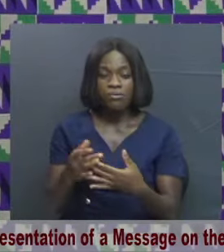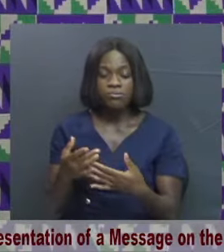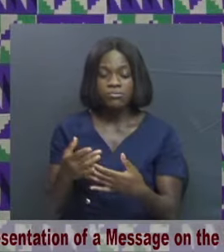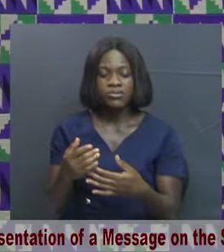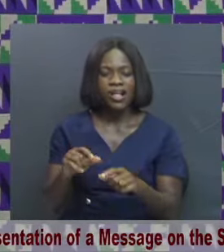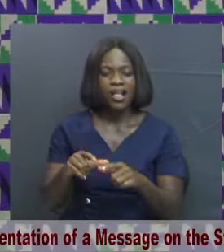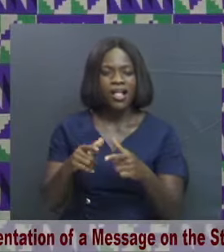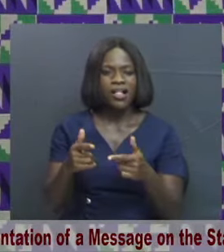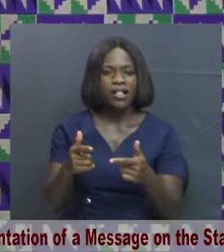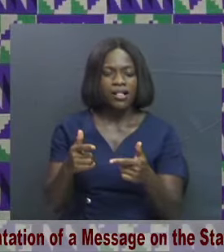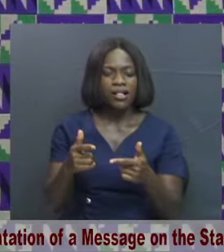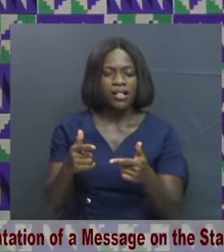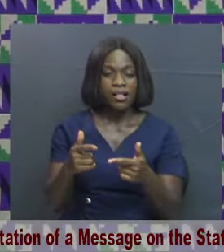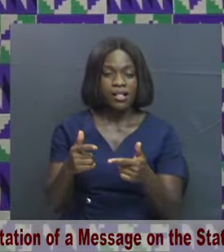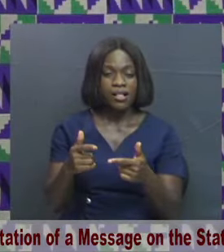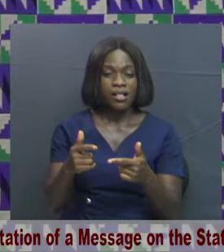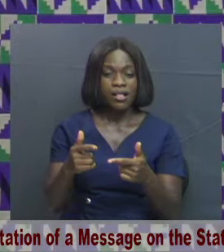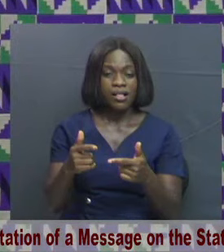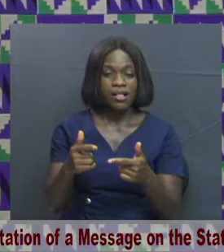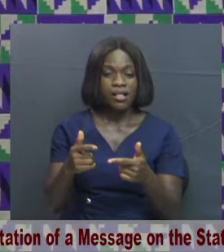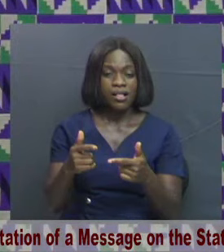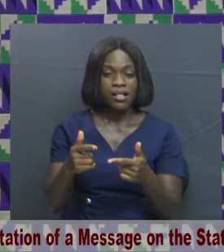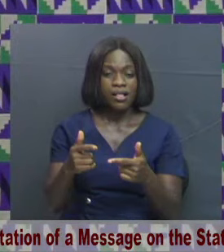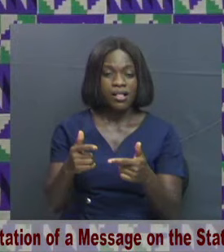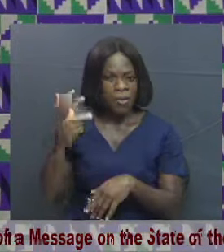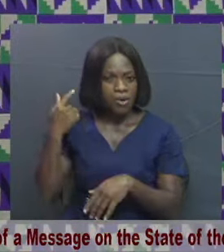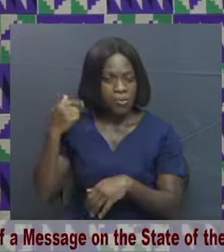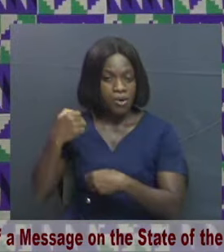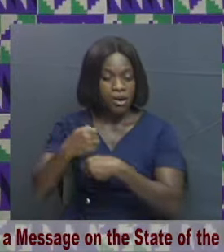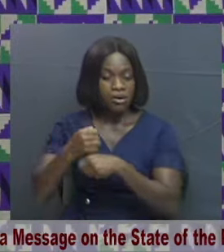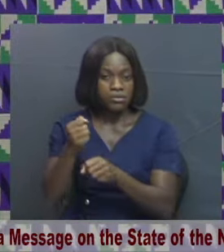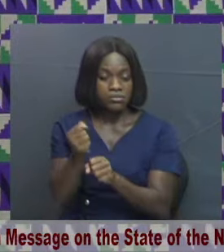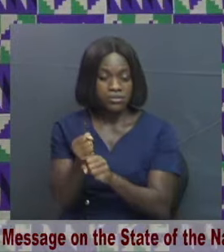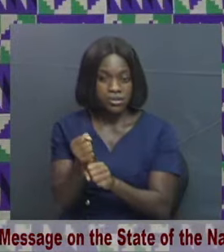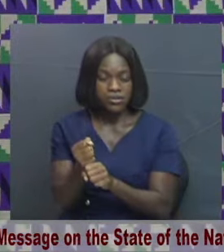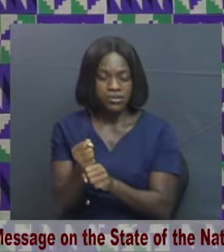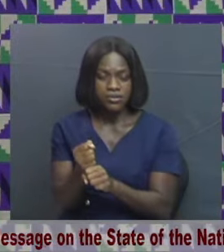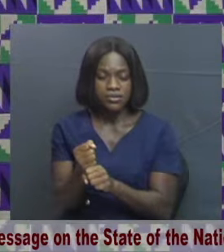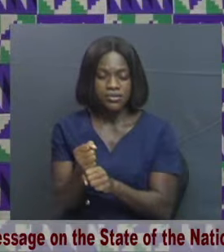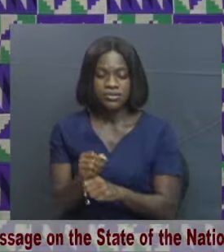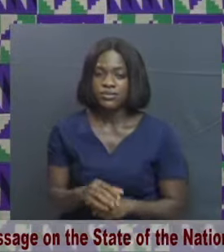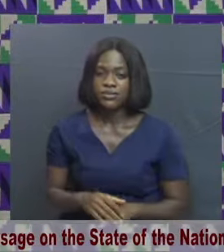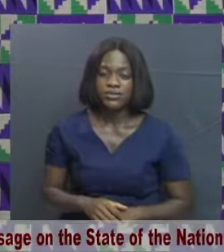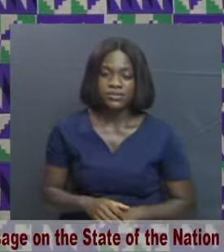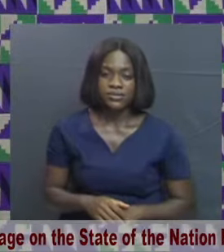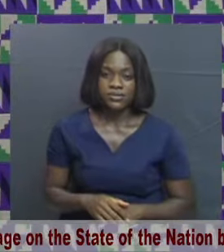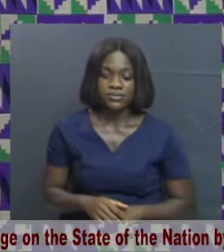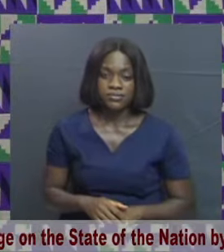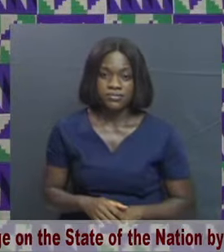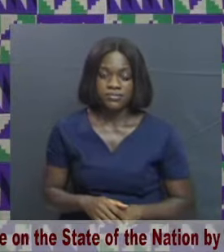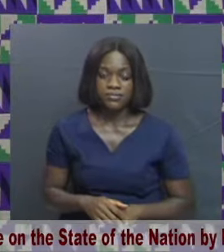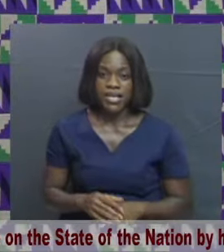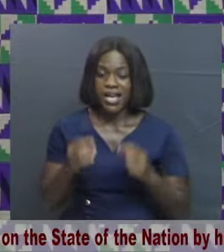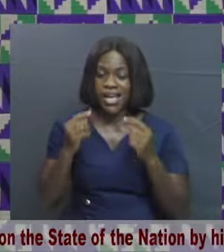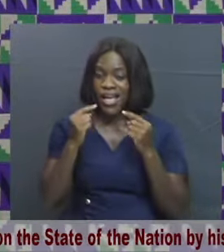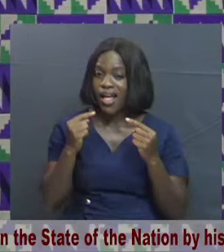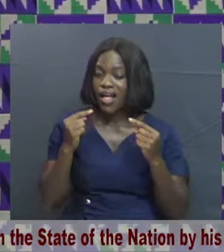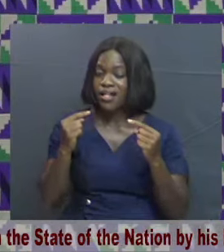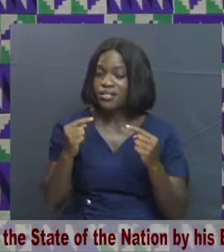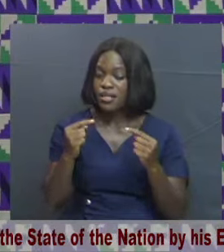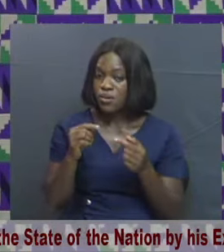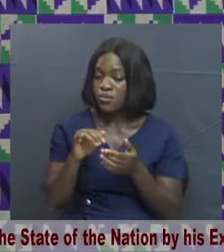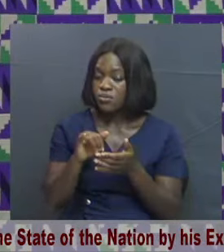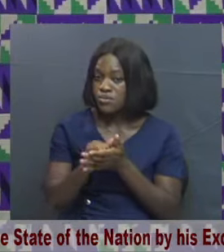company which operates two huge mines in our country and is constructing a third has announced its